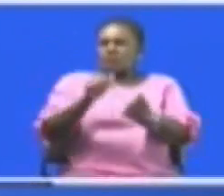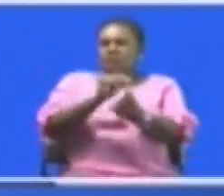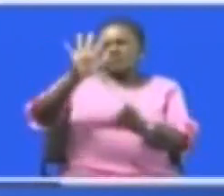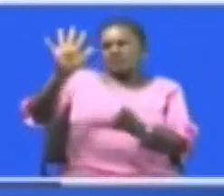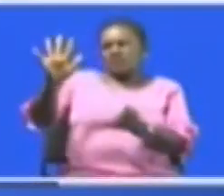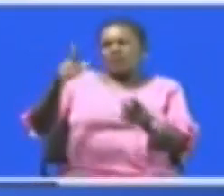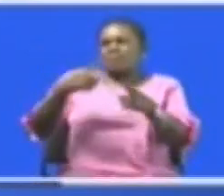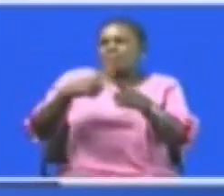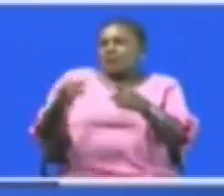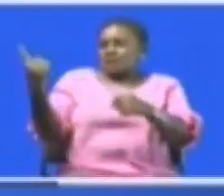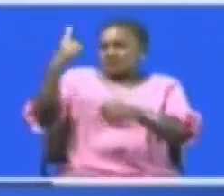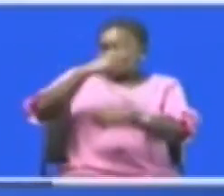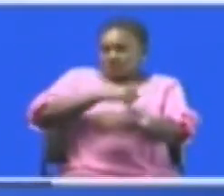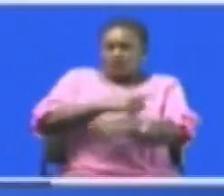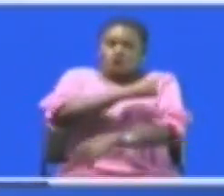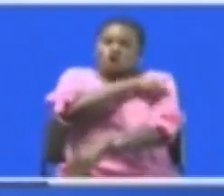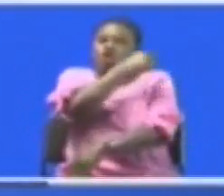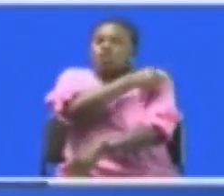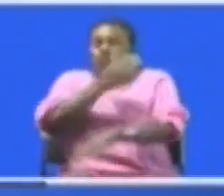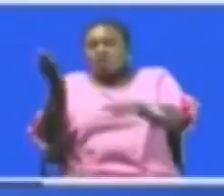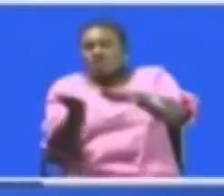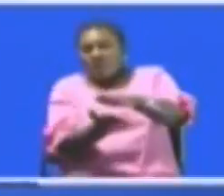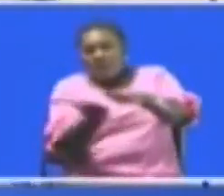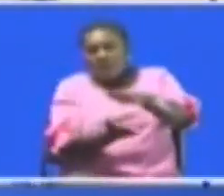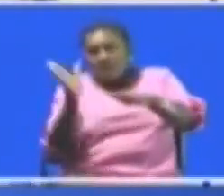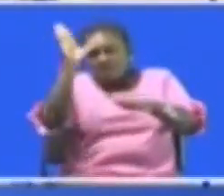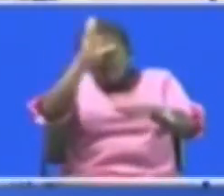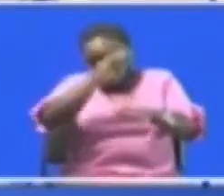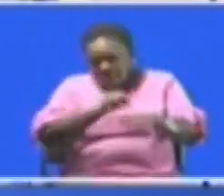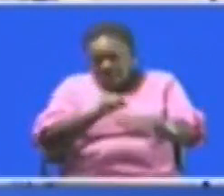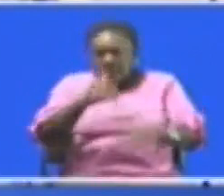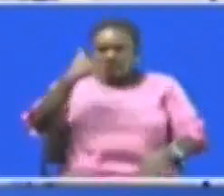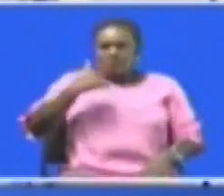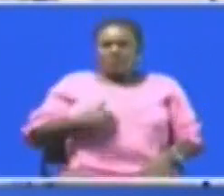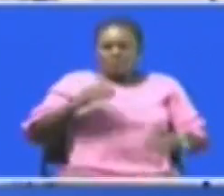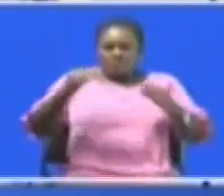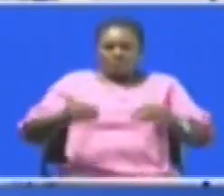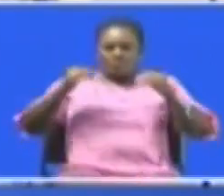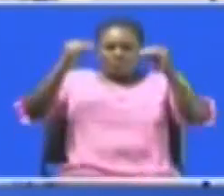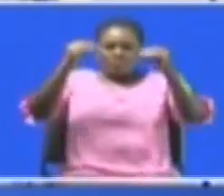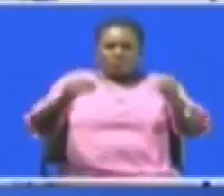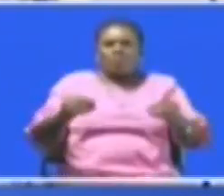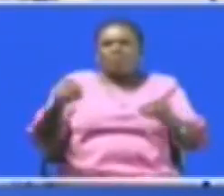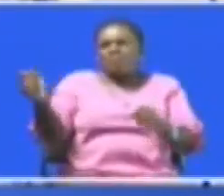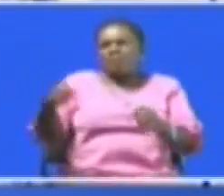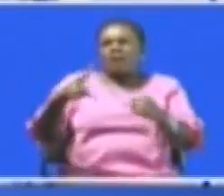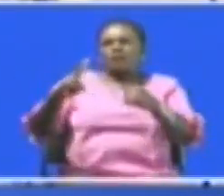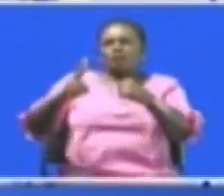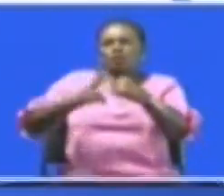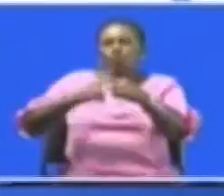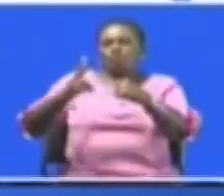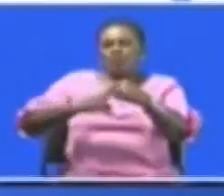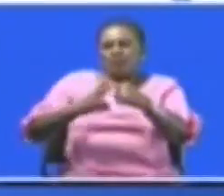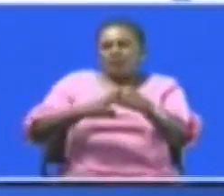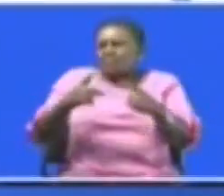2015, but on that day, her hospital file went missing and the surgery was postponed for July that